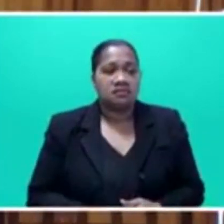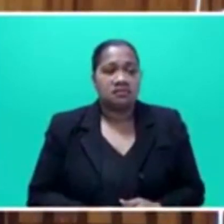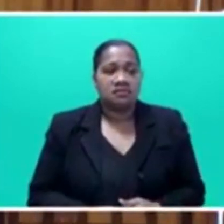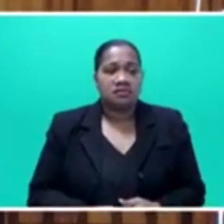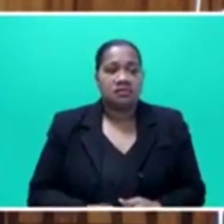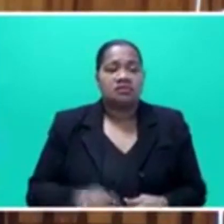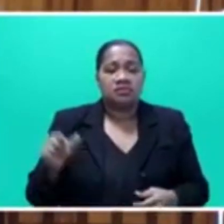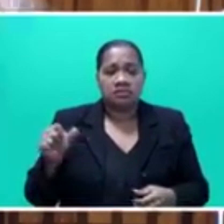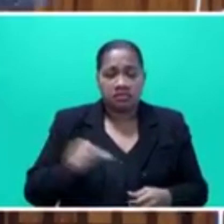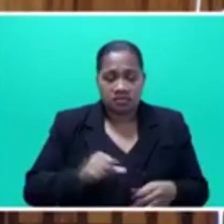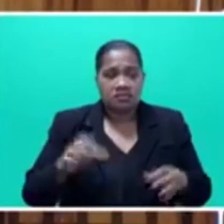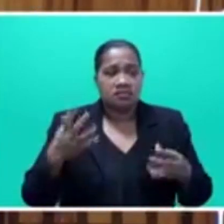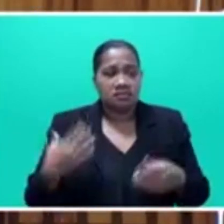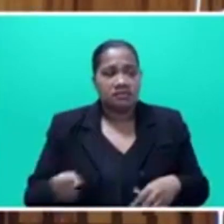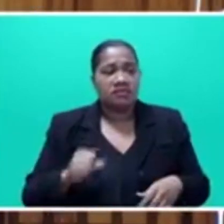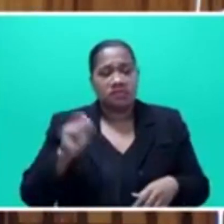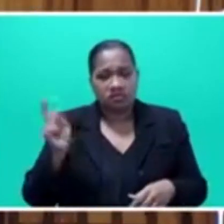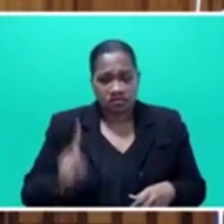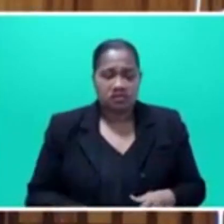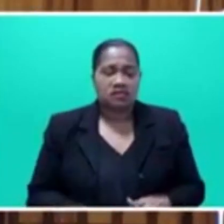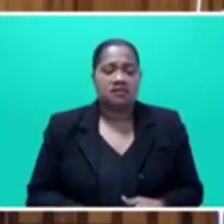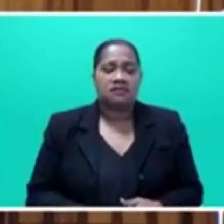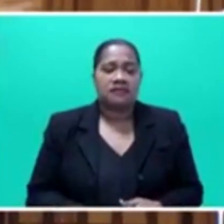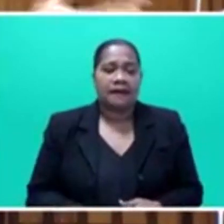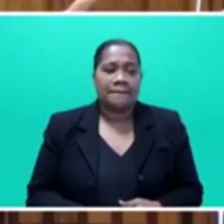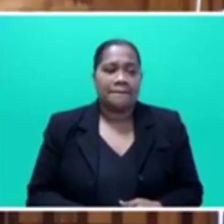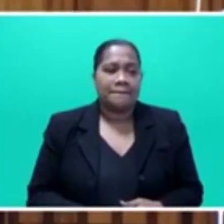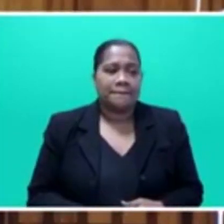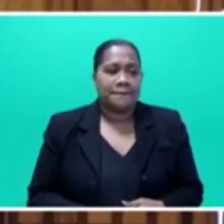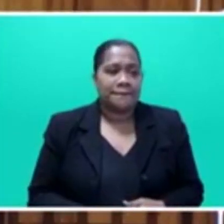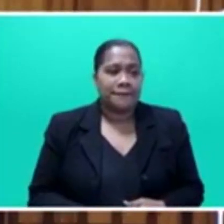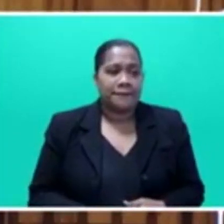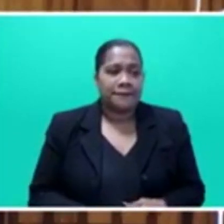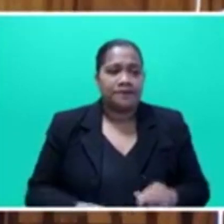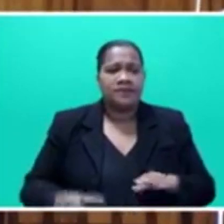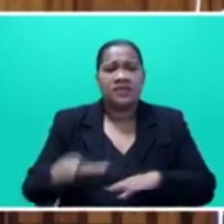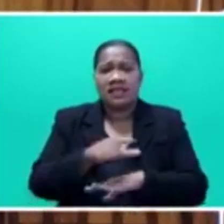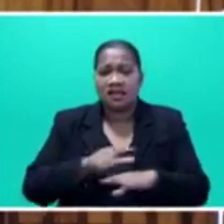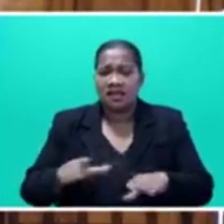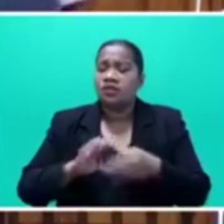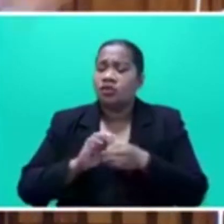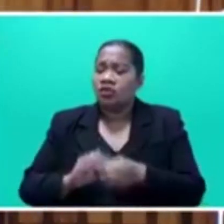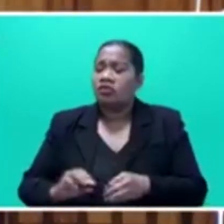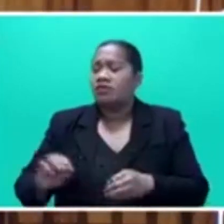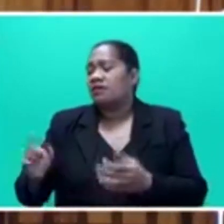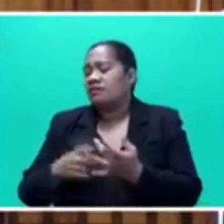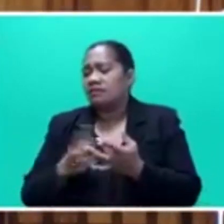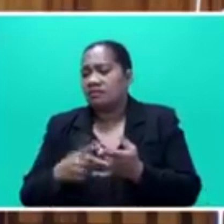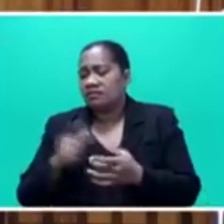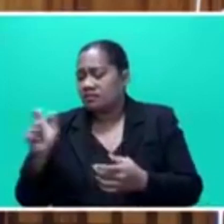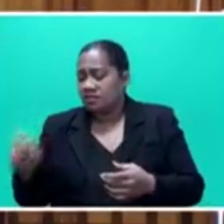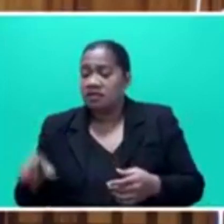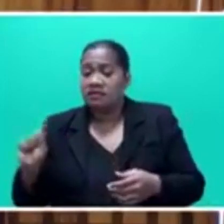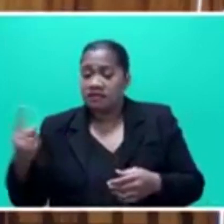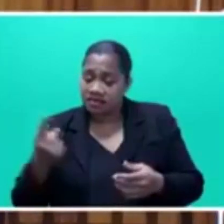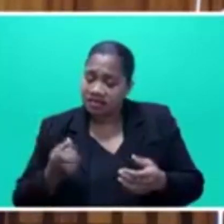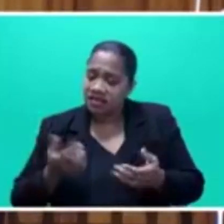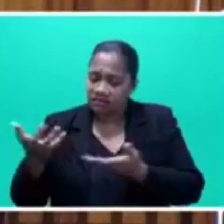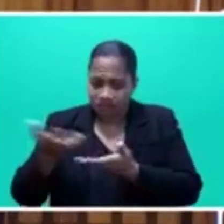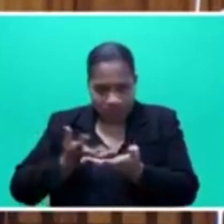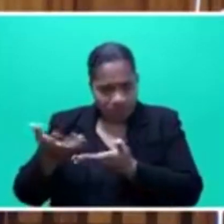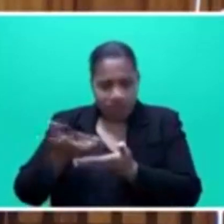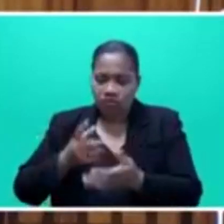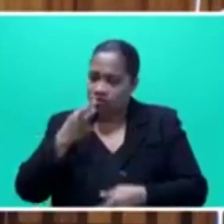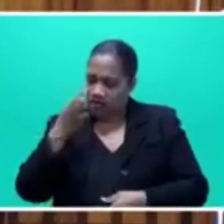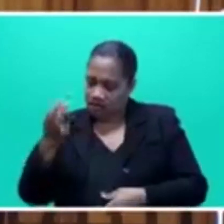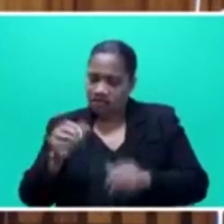electricity. He said, oh, they should be connected to electricity. But the land is owned by somebody. They have to consent. But this is all